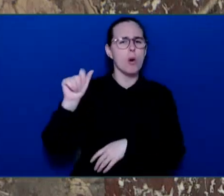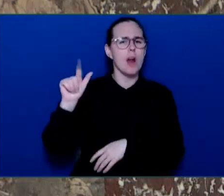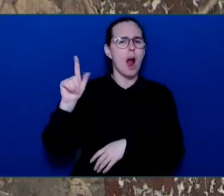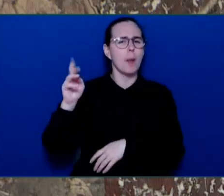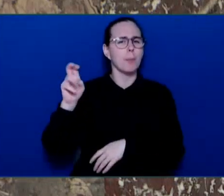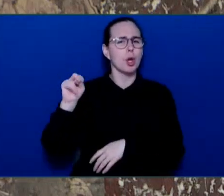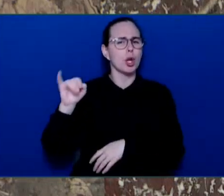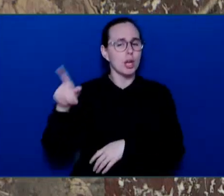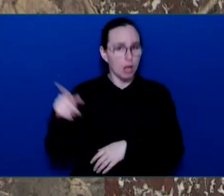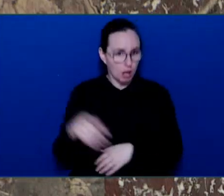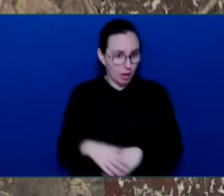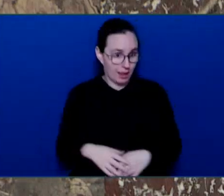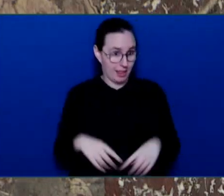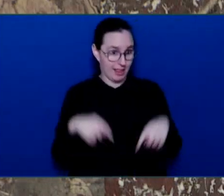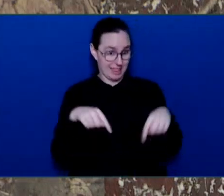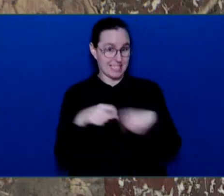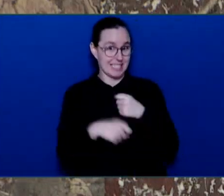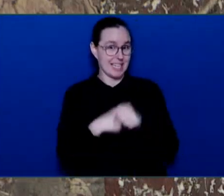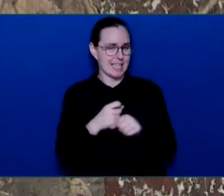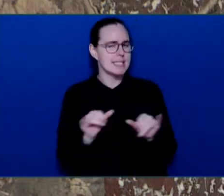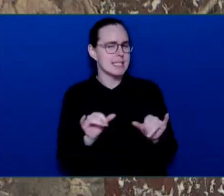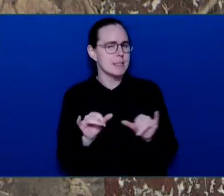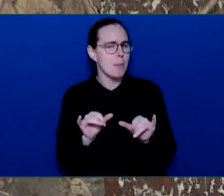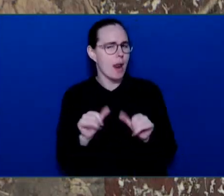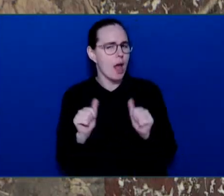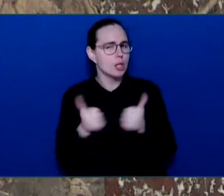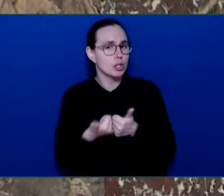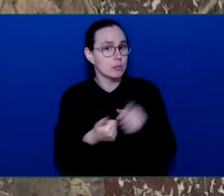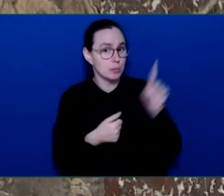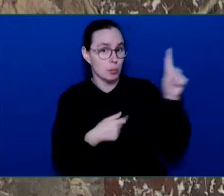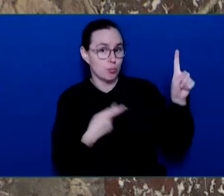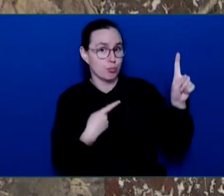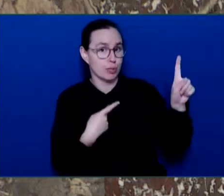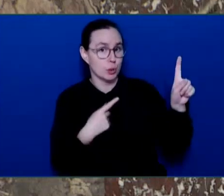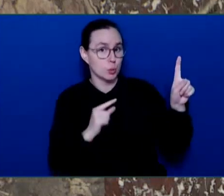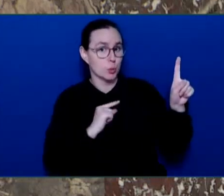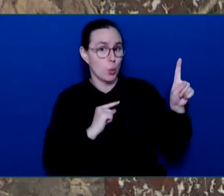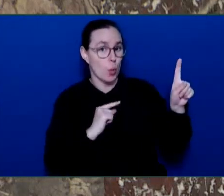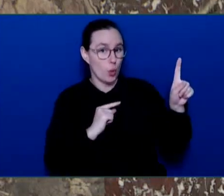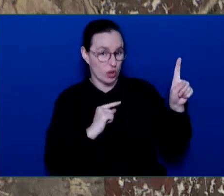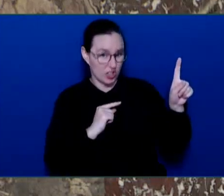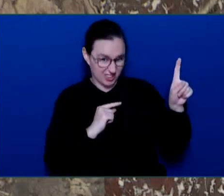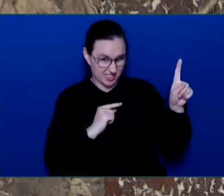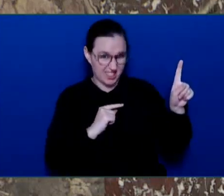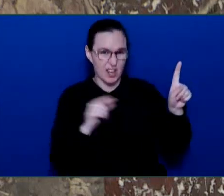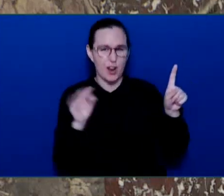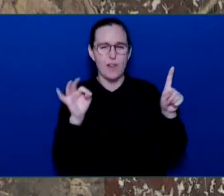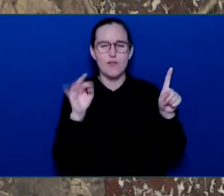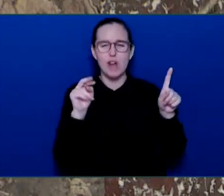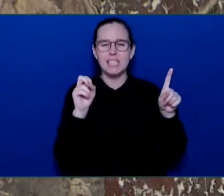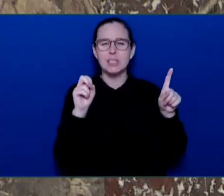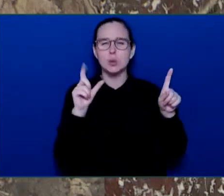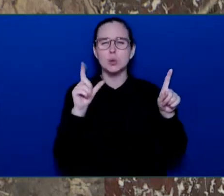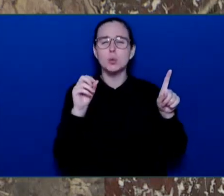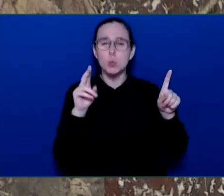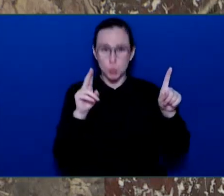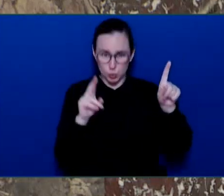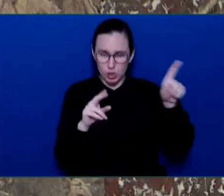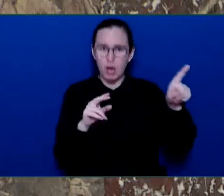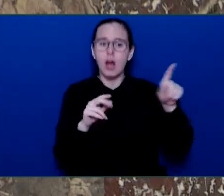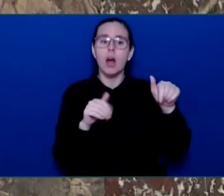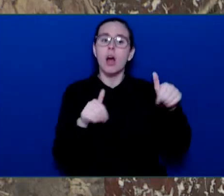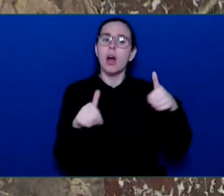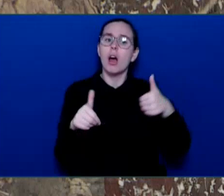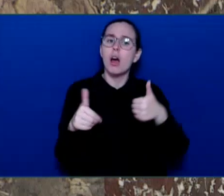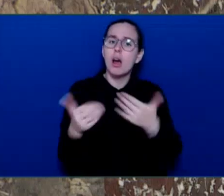Fortescue proposal. They need 1,000 megawatts of electricity. This is a transformative economic investment for Prince George. We've got to find a way forward. We're